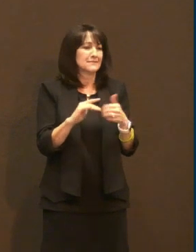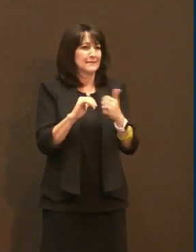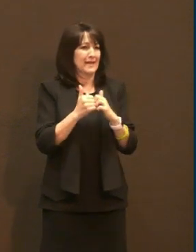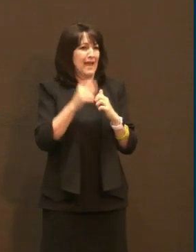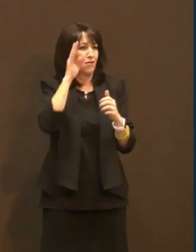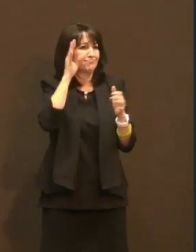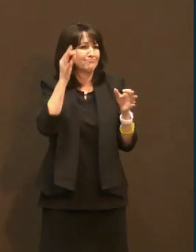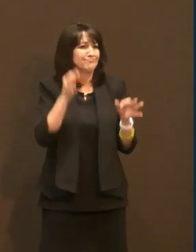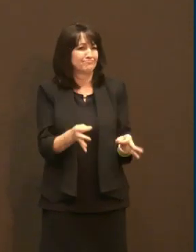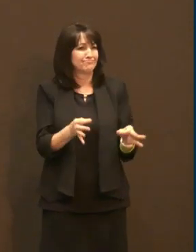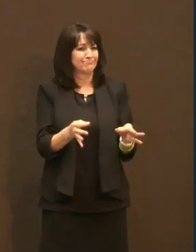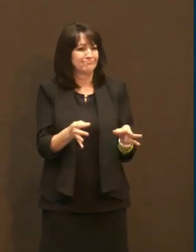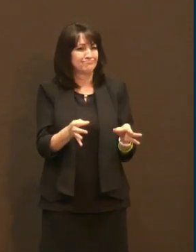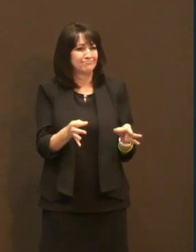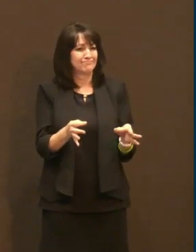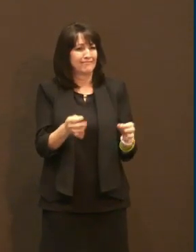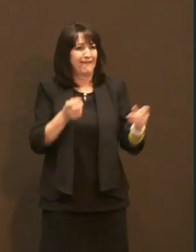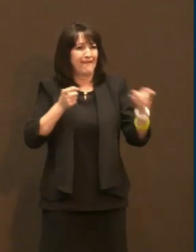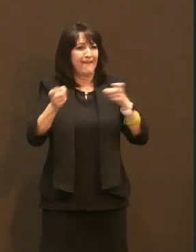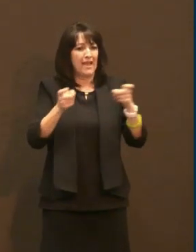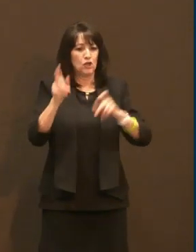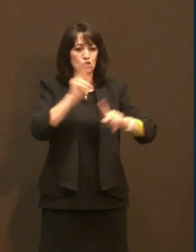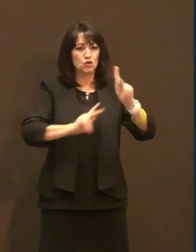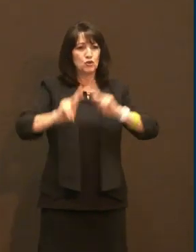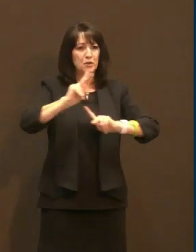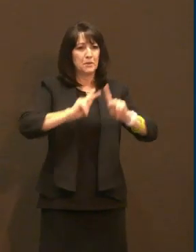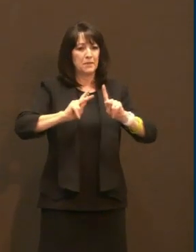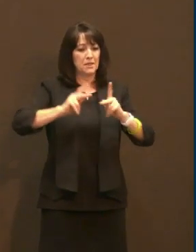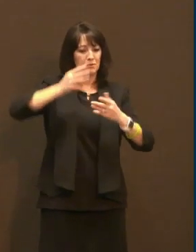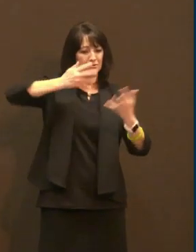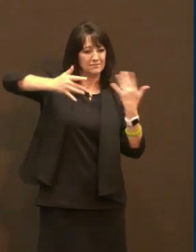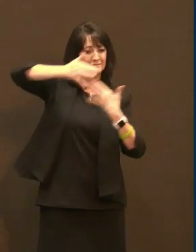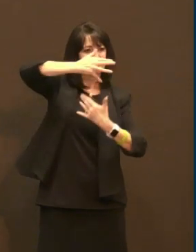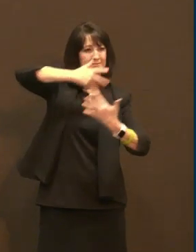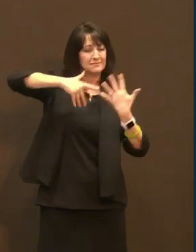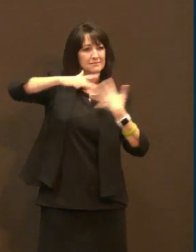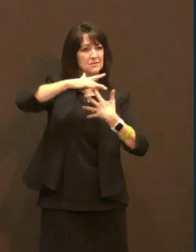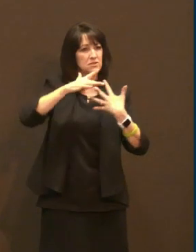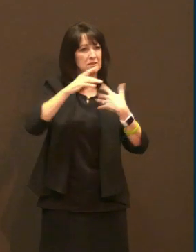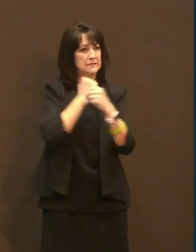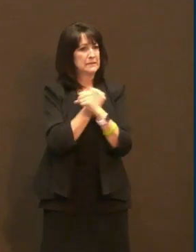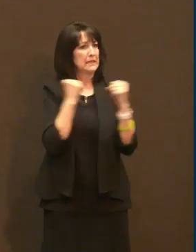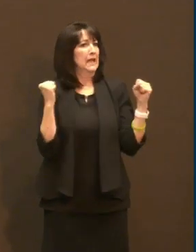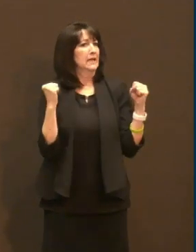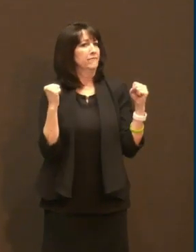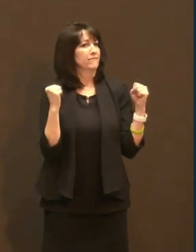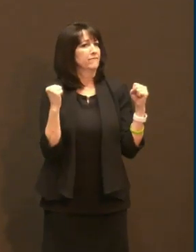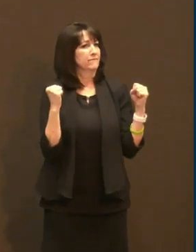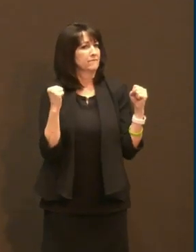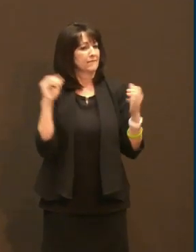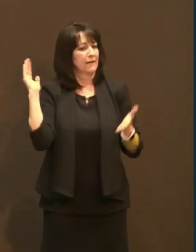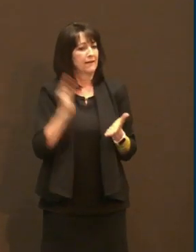those considerations, what those business arrangements, business establishments might